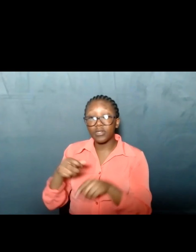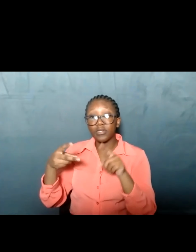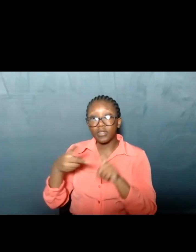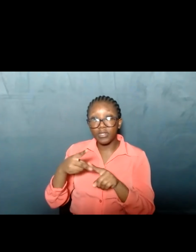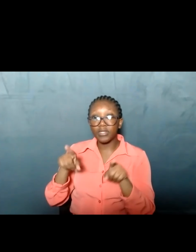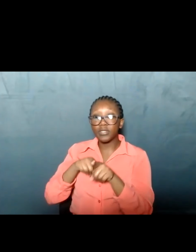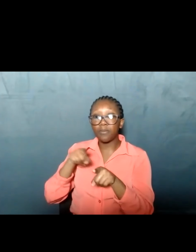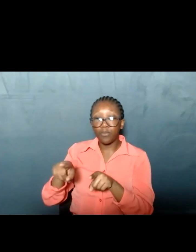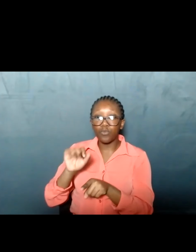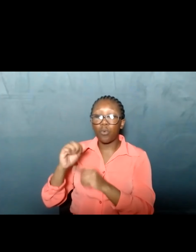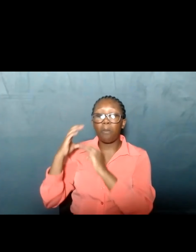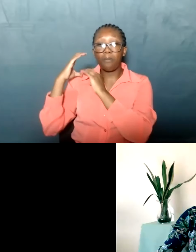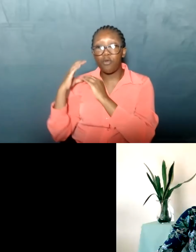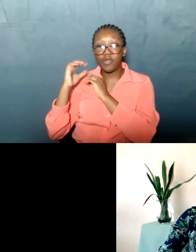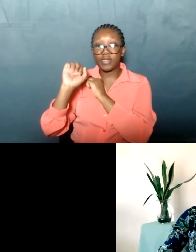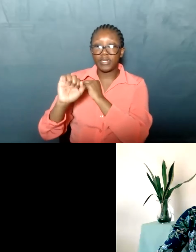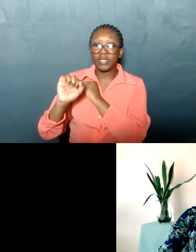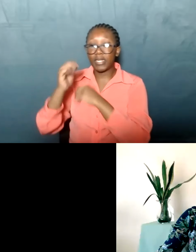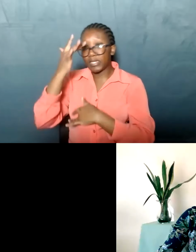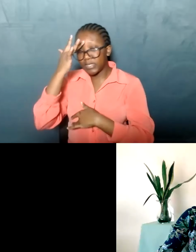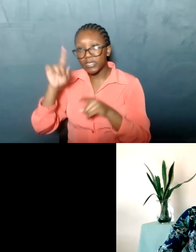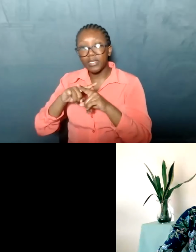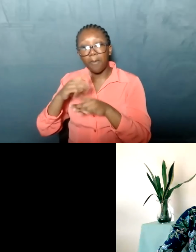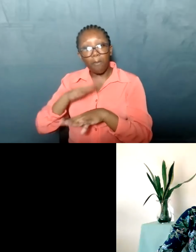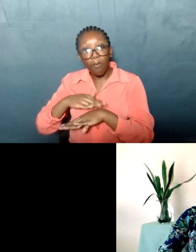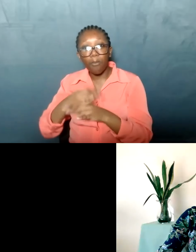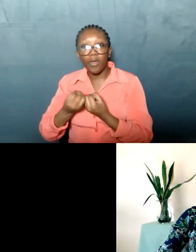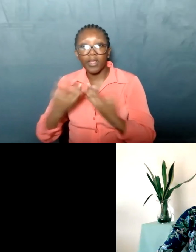disease, while offering opportunities and